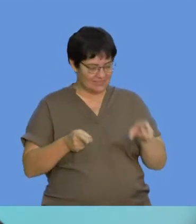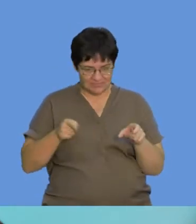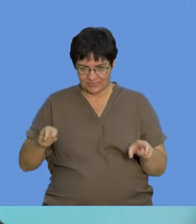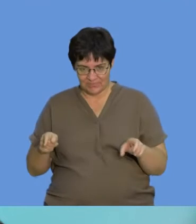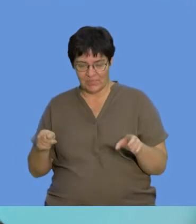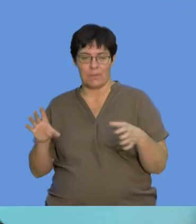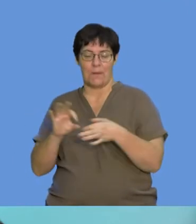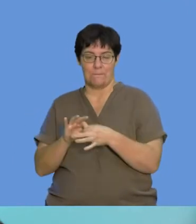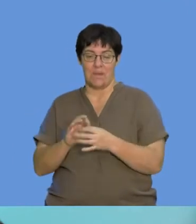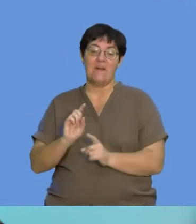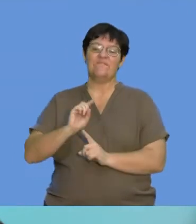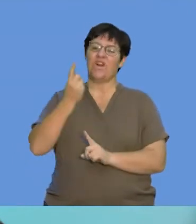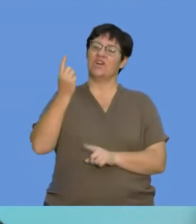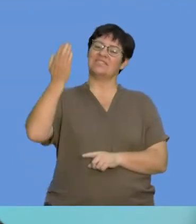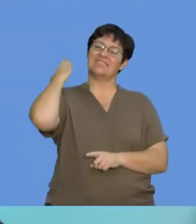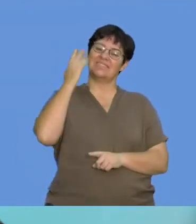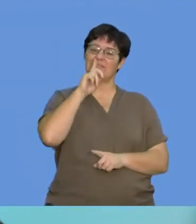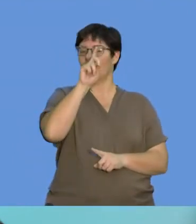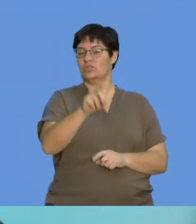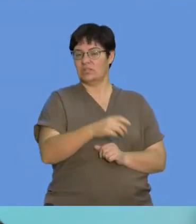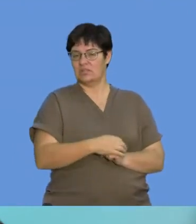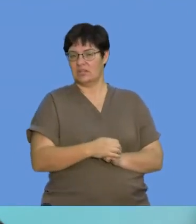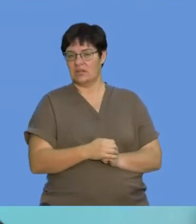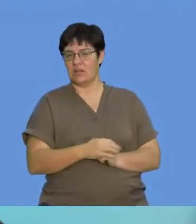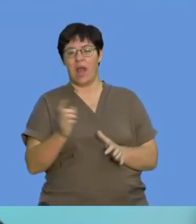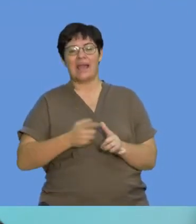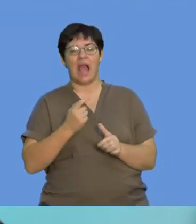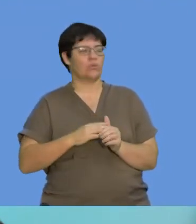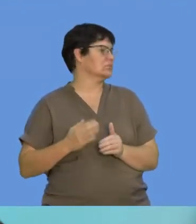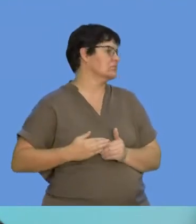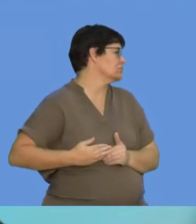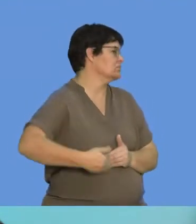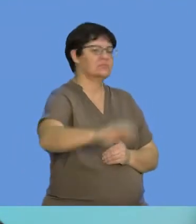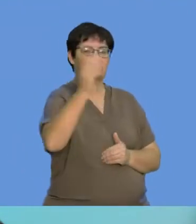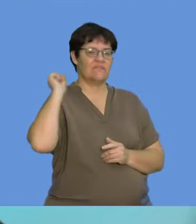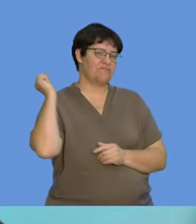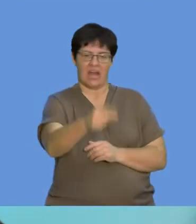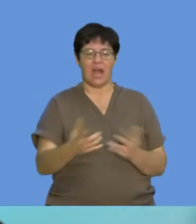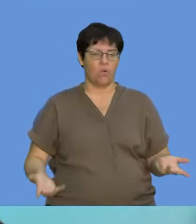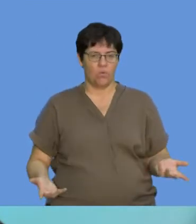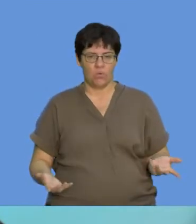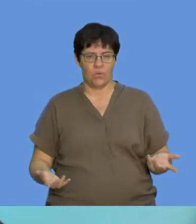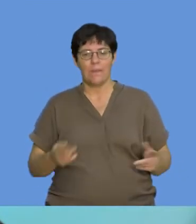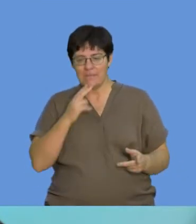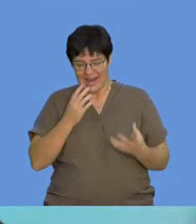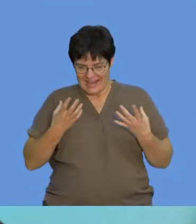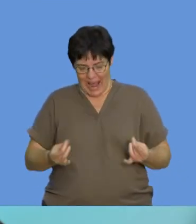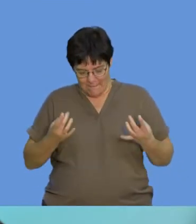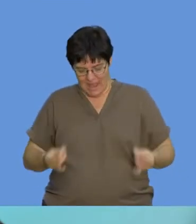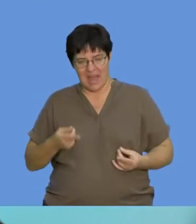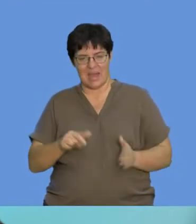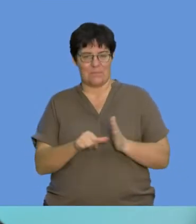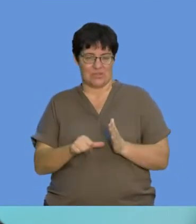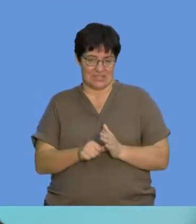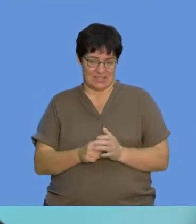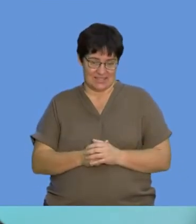quantifying, actually getting that number. And remember the first question that we asked to say, how far can you count? What's the furthest you can go? So it has